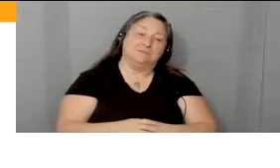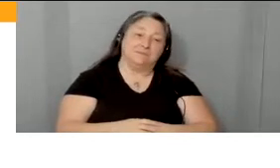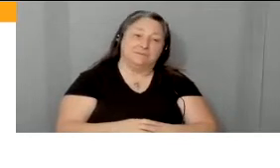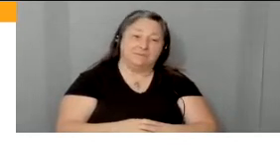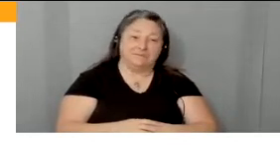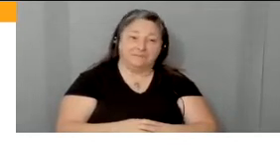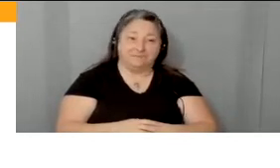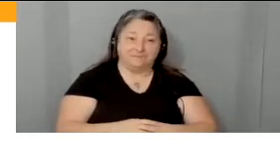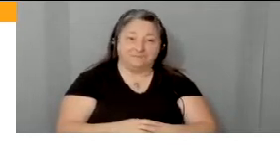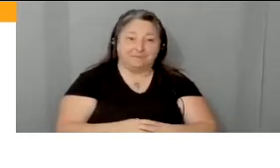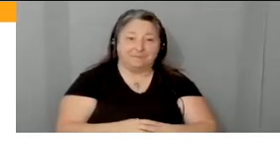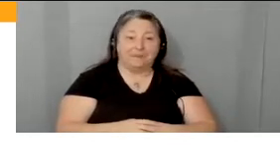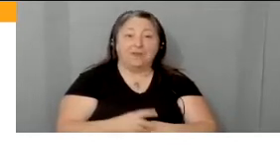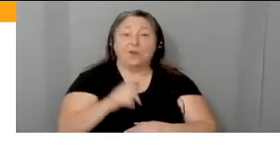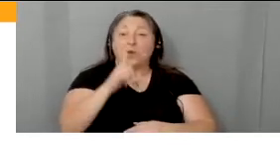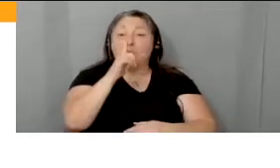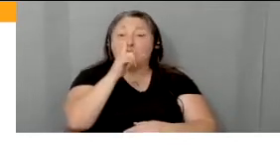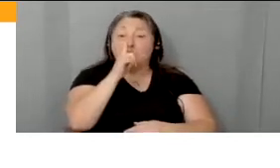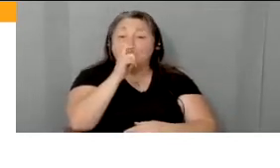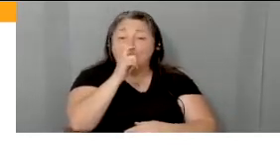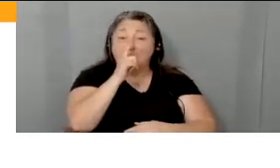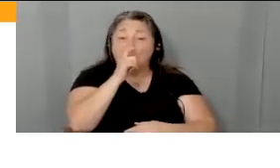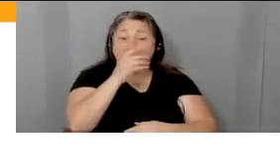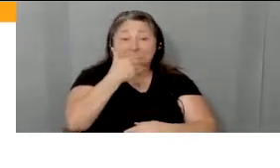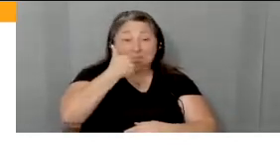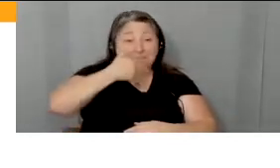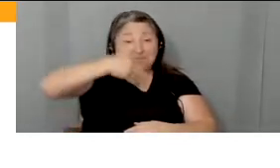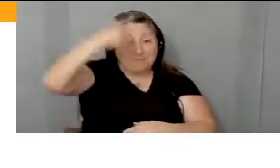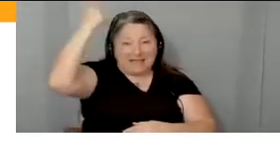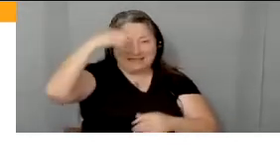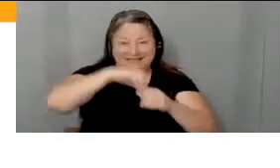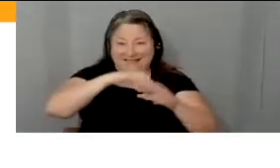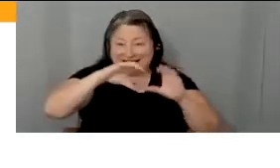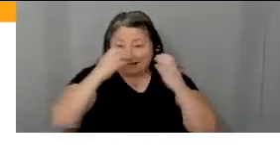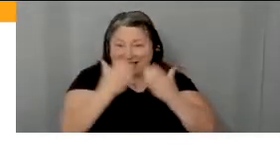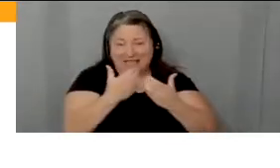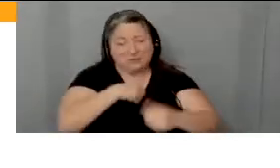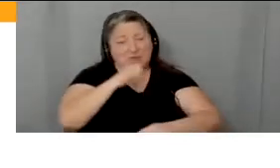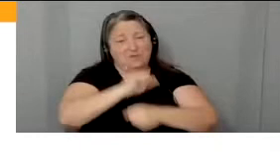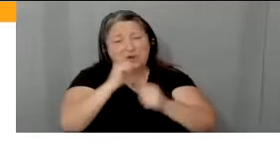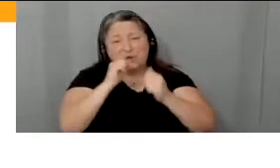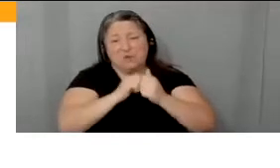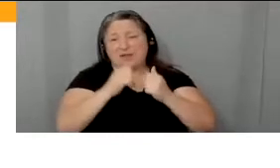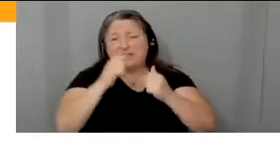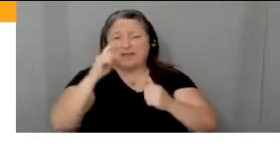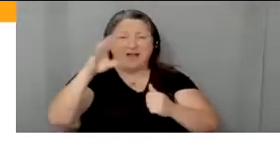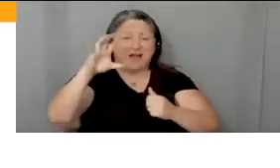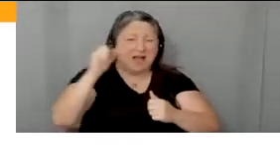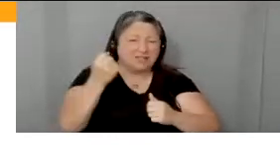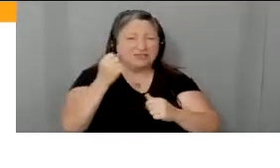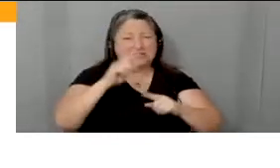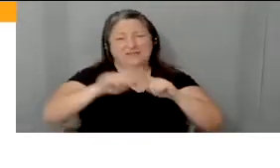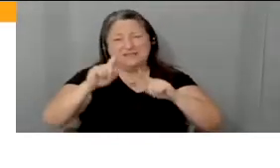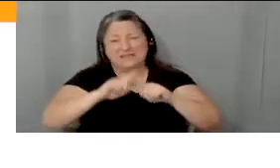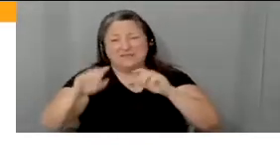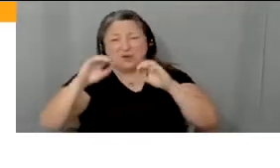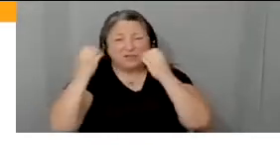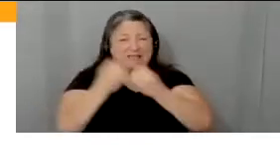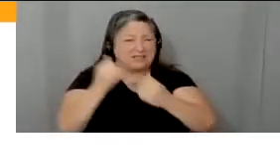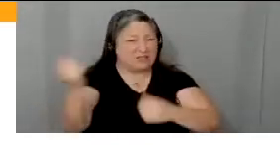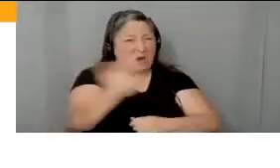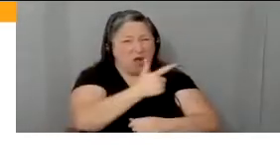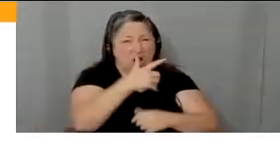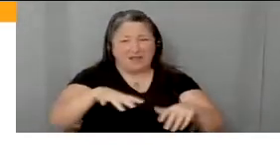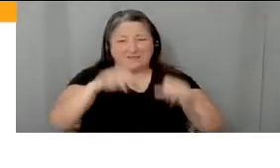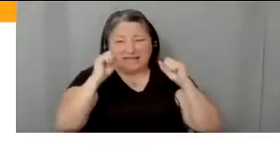Ultimately, who's best in class? We've worked with hundreds of organizations and they've all taken our survey. Is